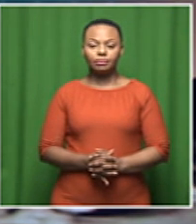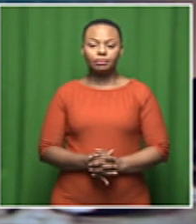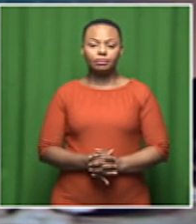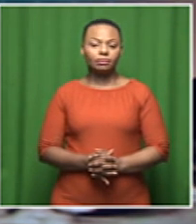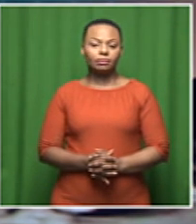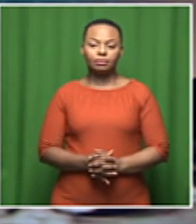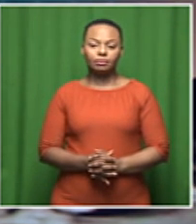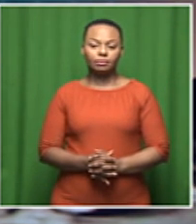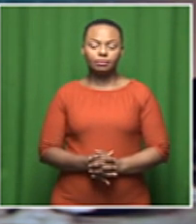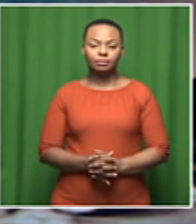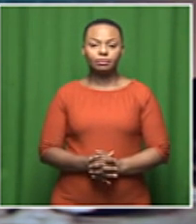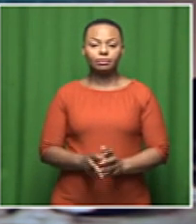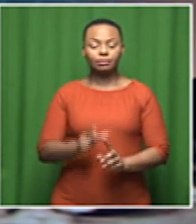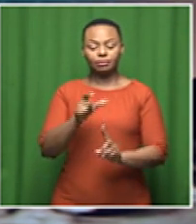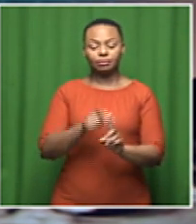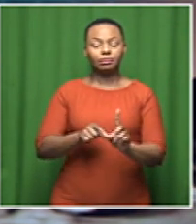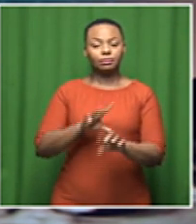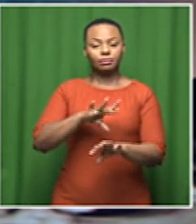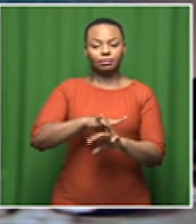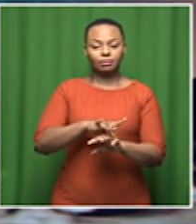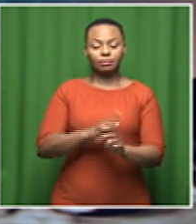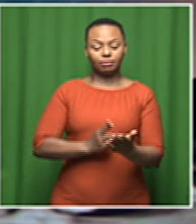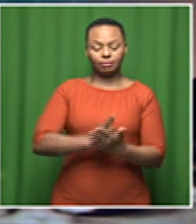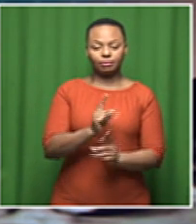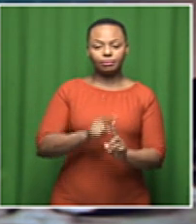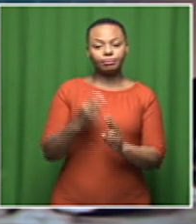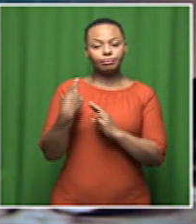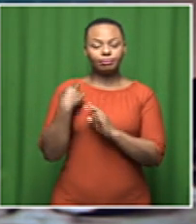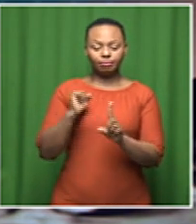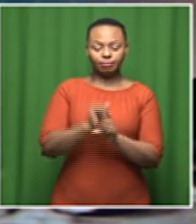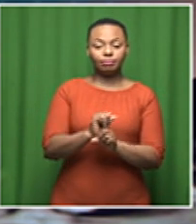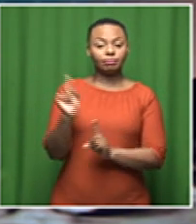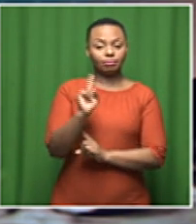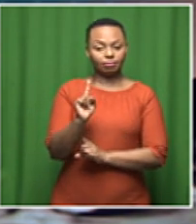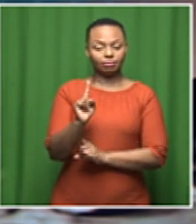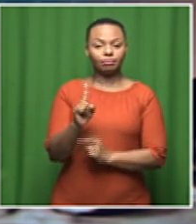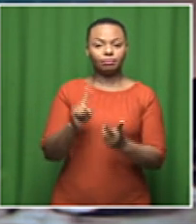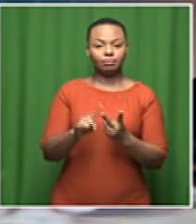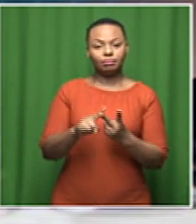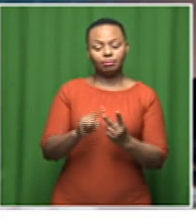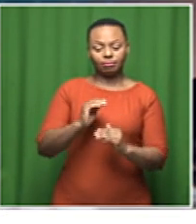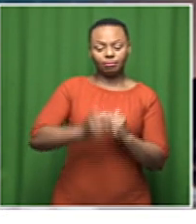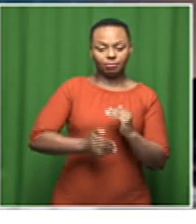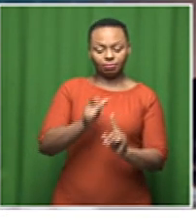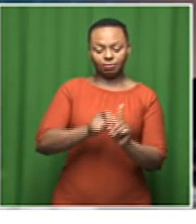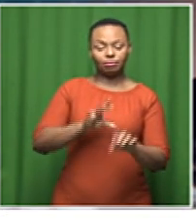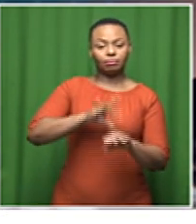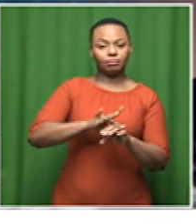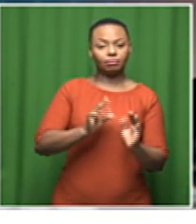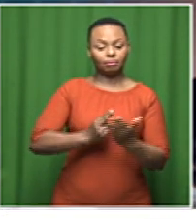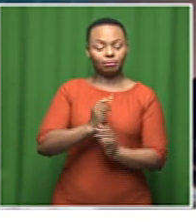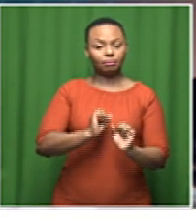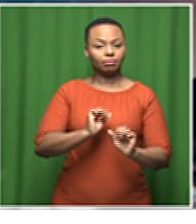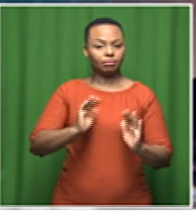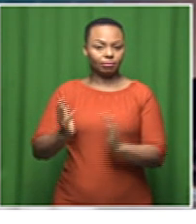What are patients' rights and responsibilities? And what is the most important patient right? And how do we protect patients' rights? Hello and welcome. I'm your host,